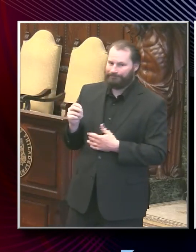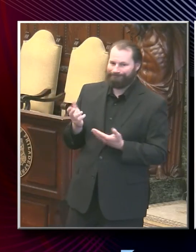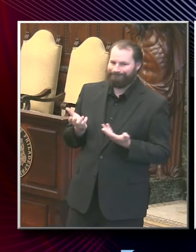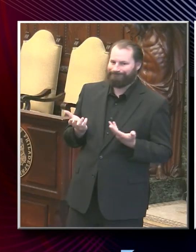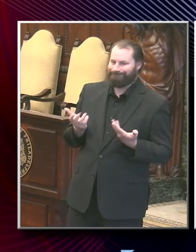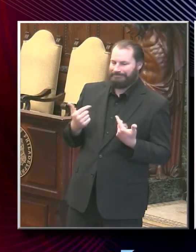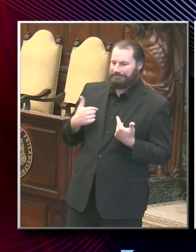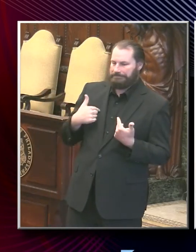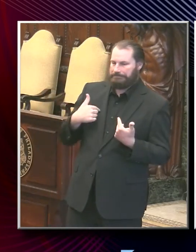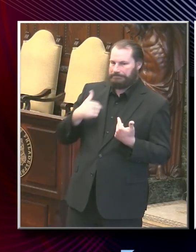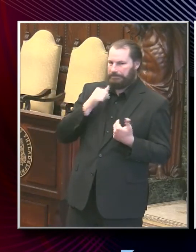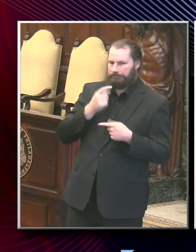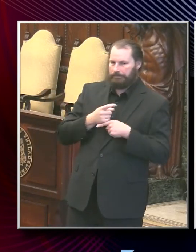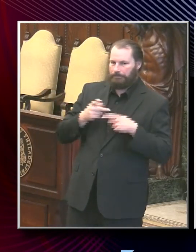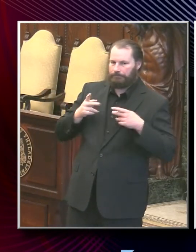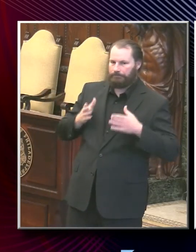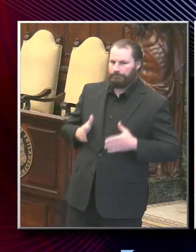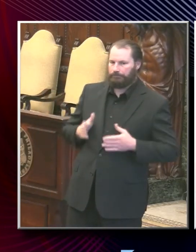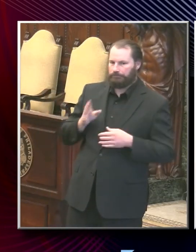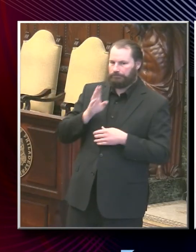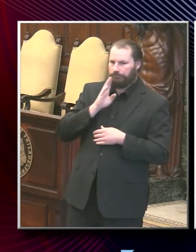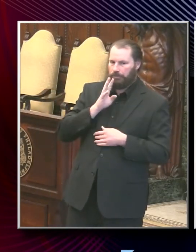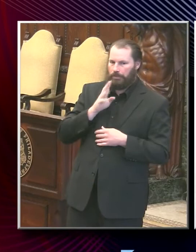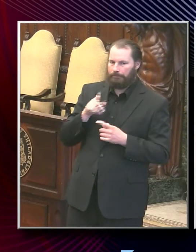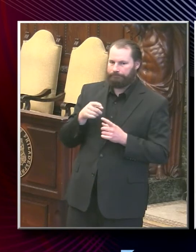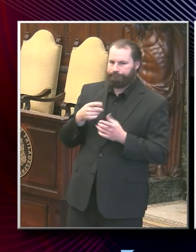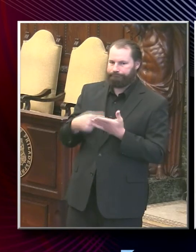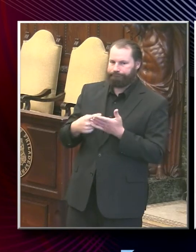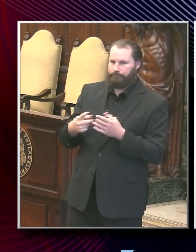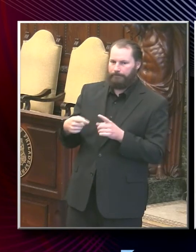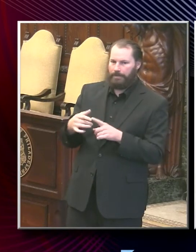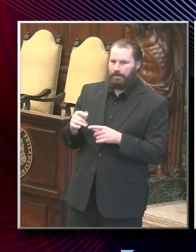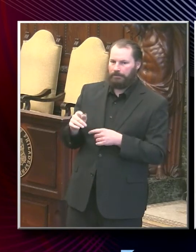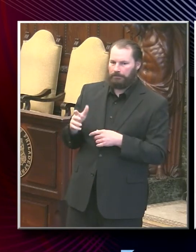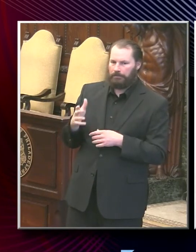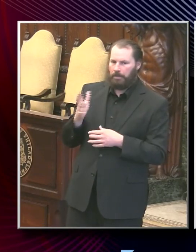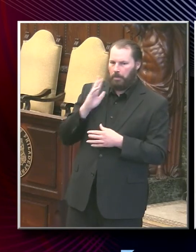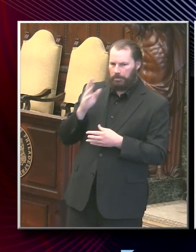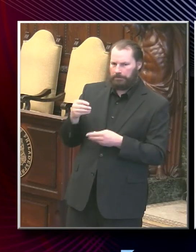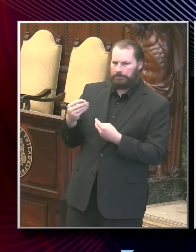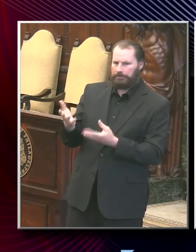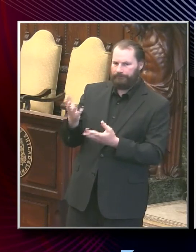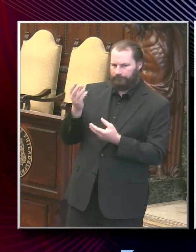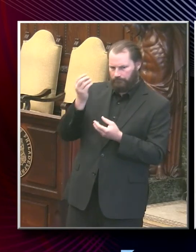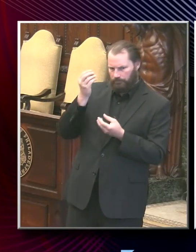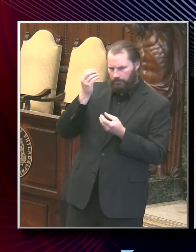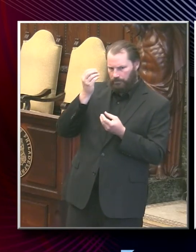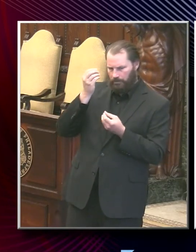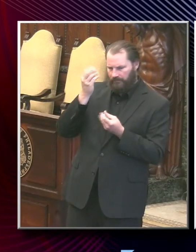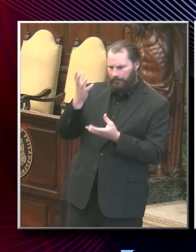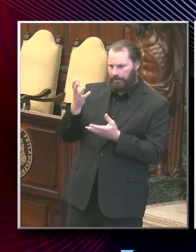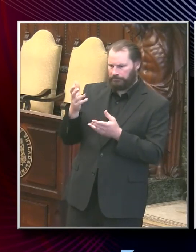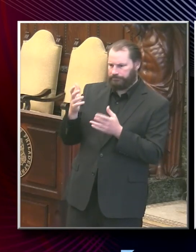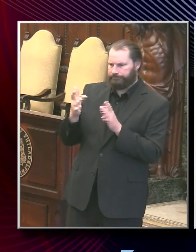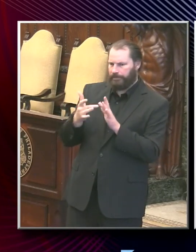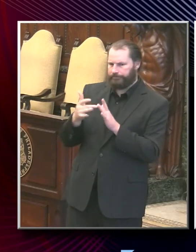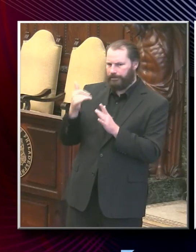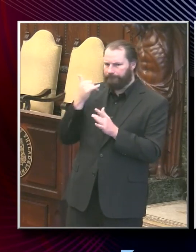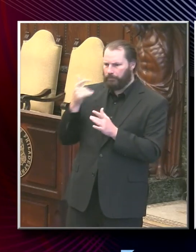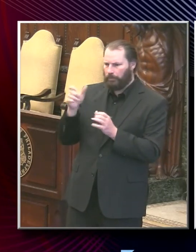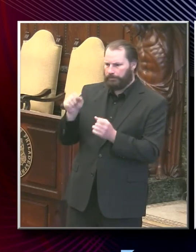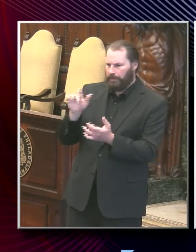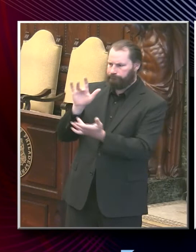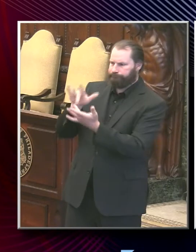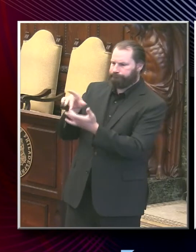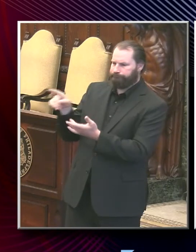provide broad swaths, but we can certainly connect you to the Commerce Department, who's better equipped. No tengo yo la mejor información respecto